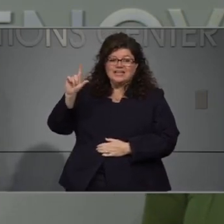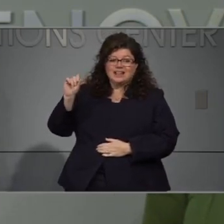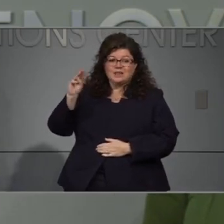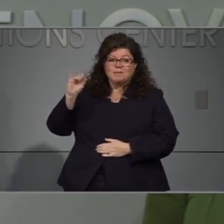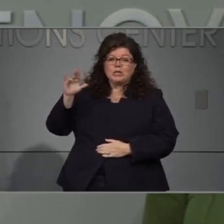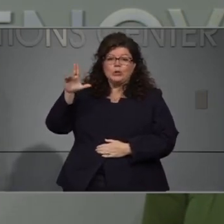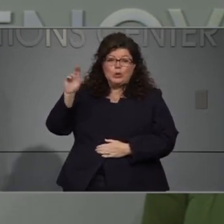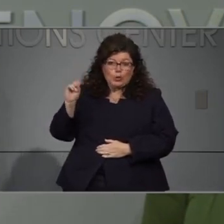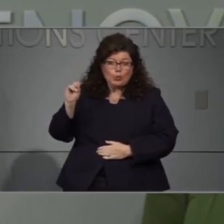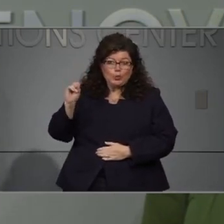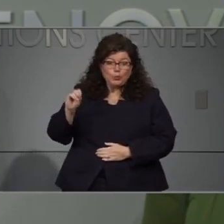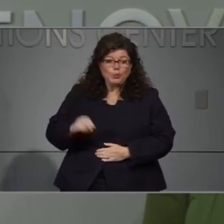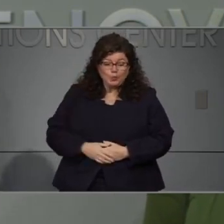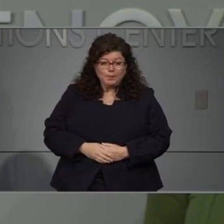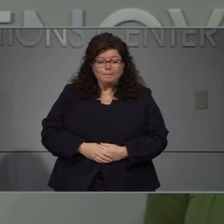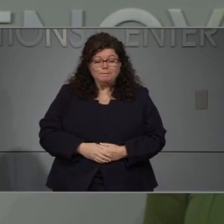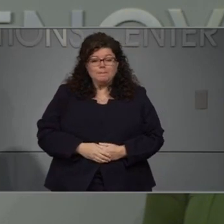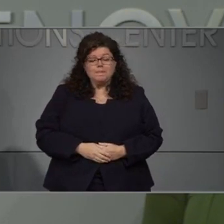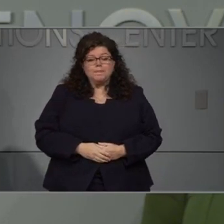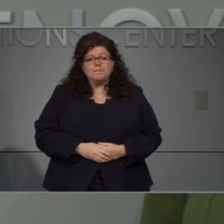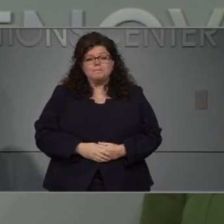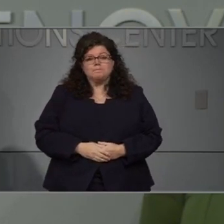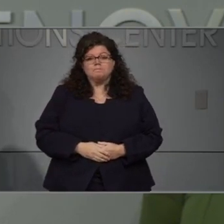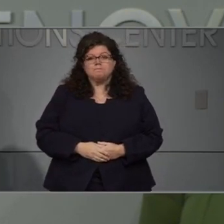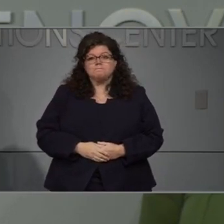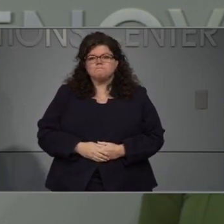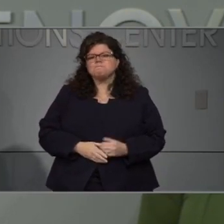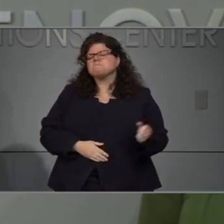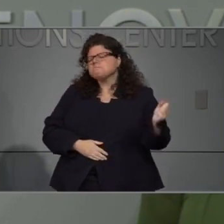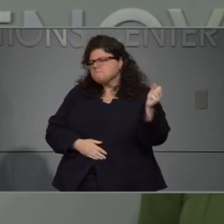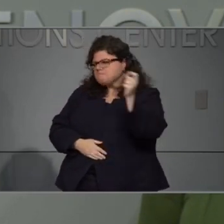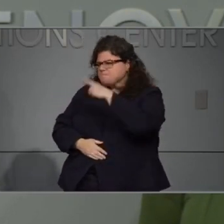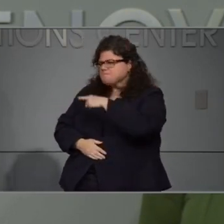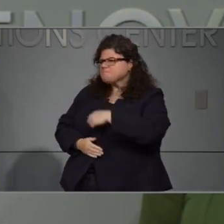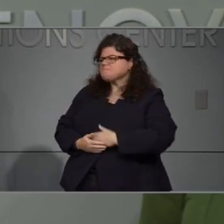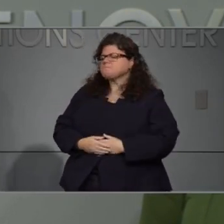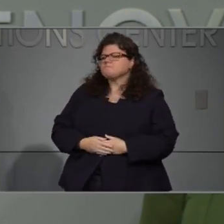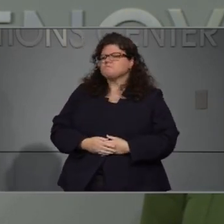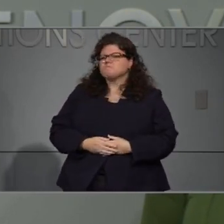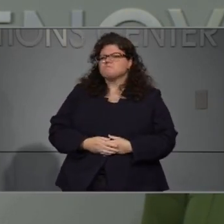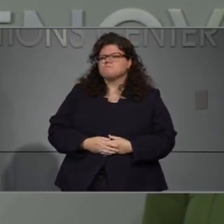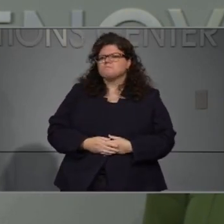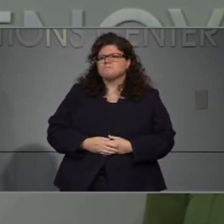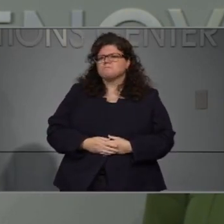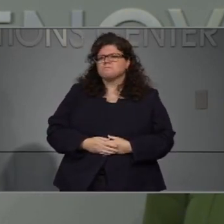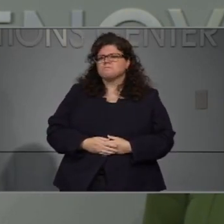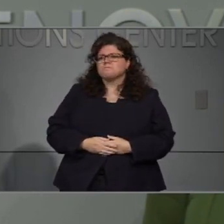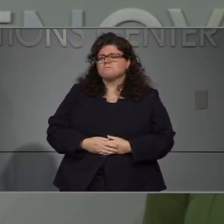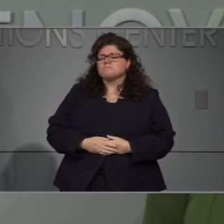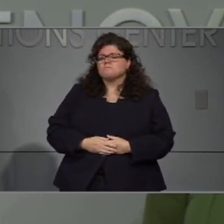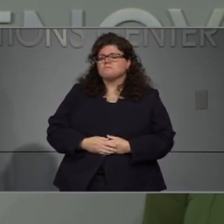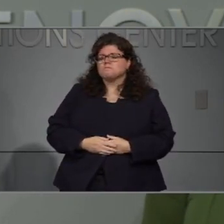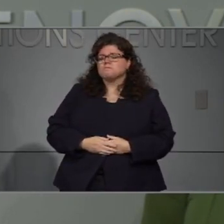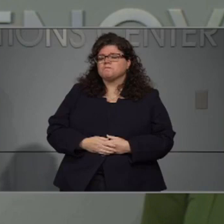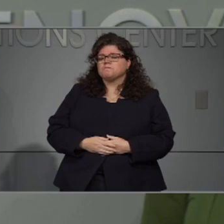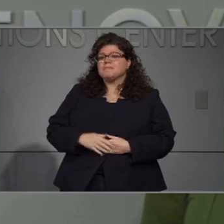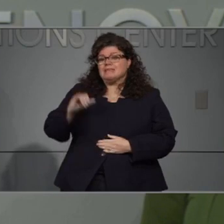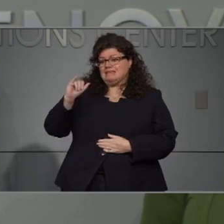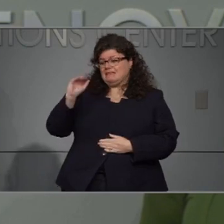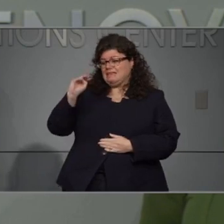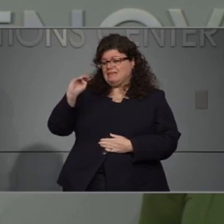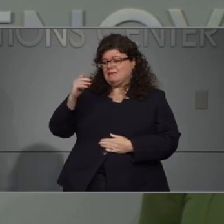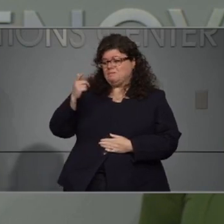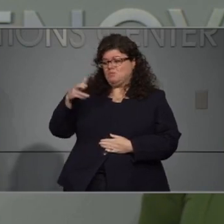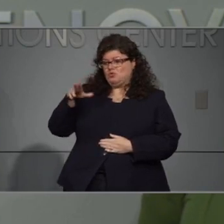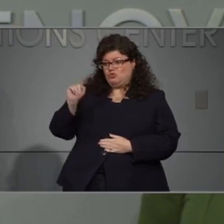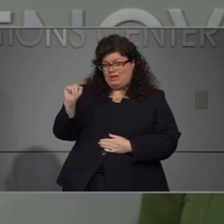Thank you. Based on information we received from reliable sources, immigrants seeking for health assistance because